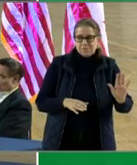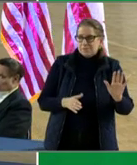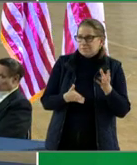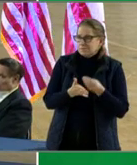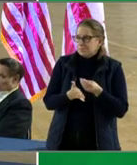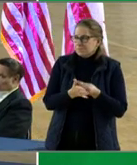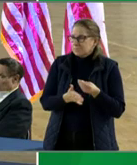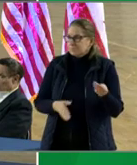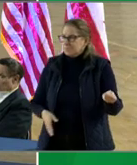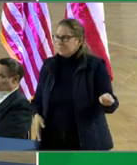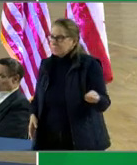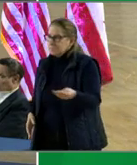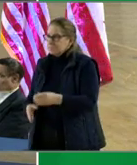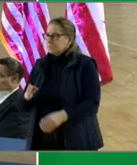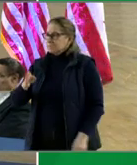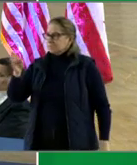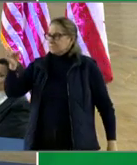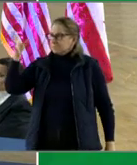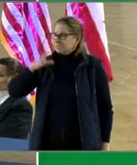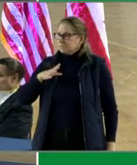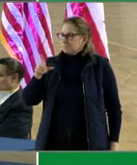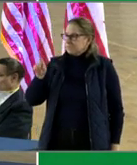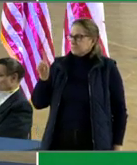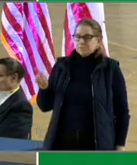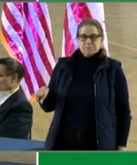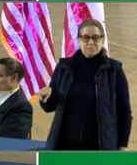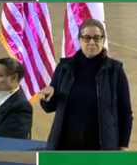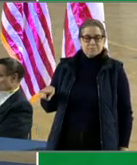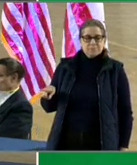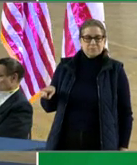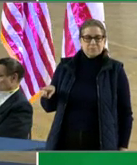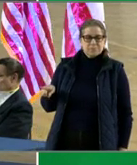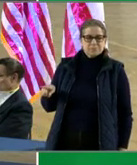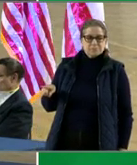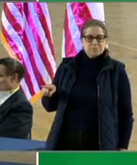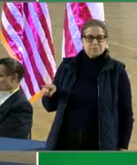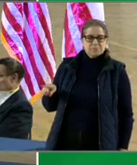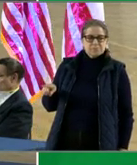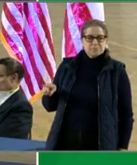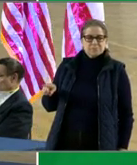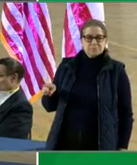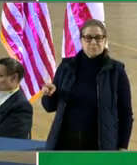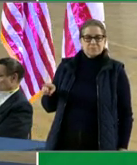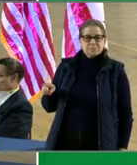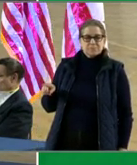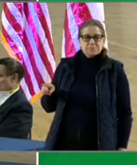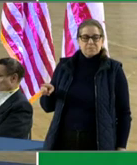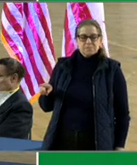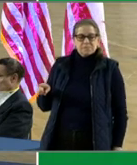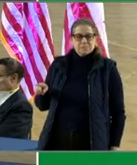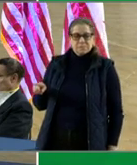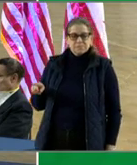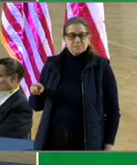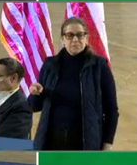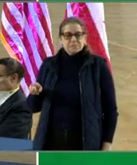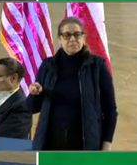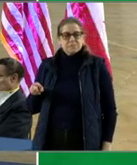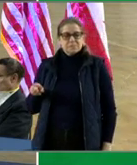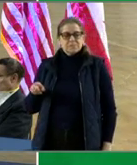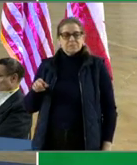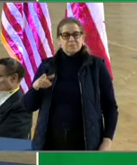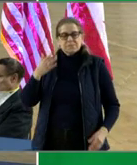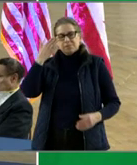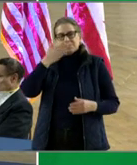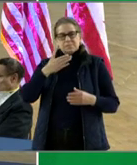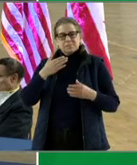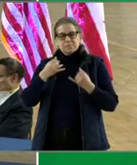follow up on Councilmember Gray's question about these frontline retail and grocery workers. I think it was a trial balloon that